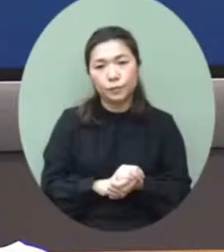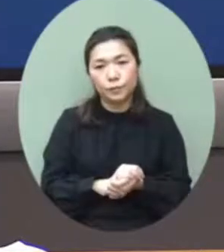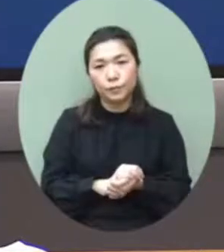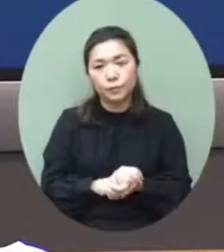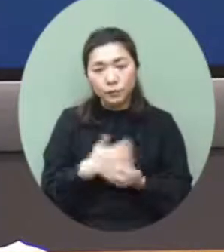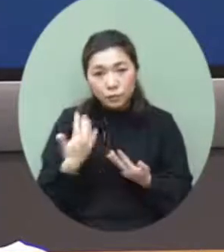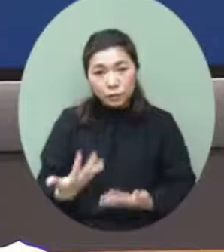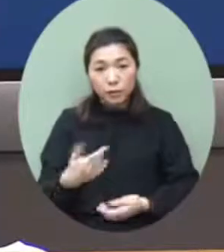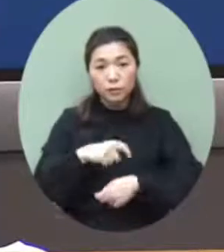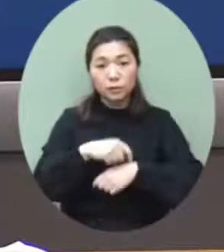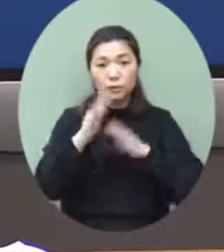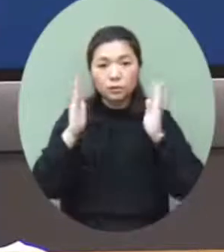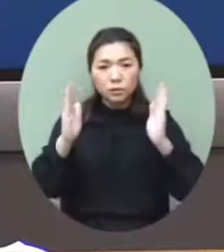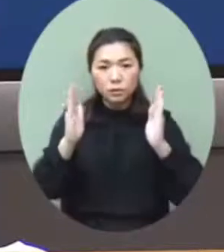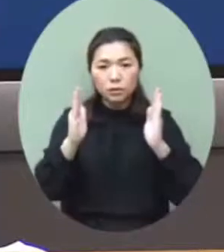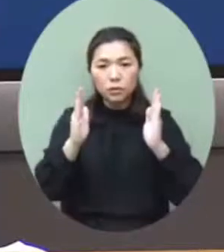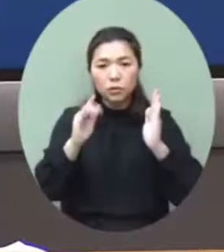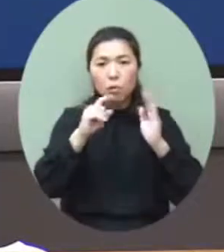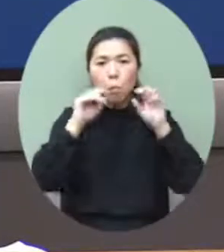was infected with